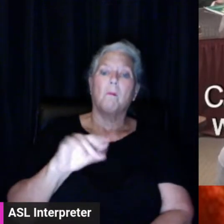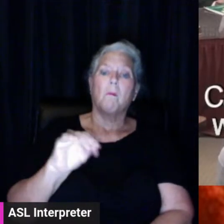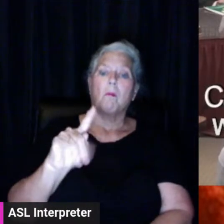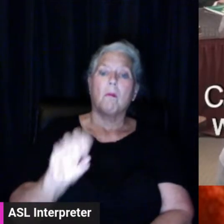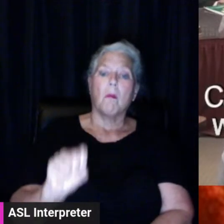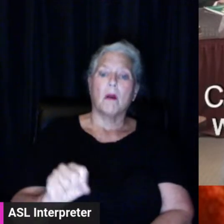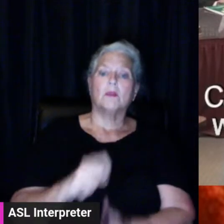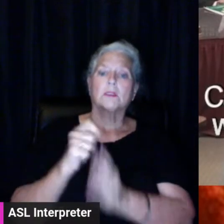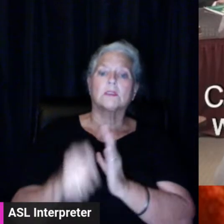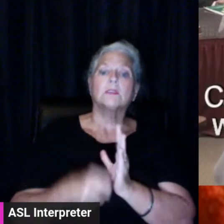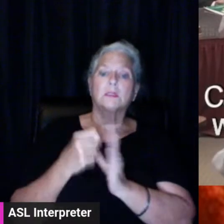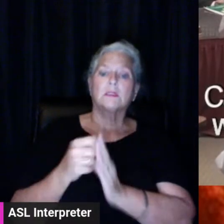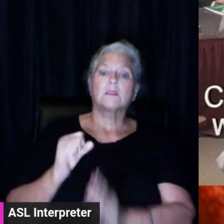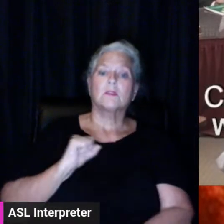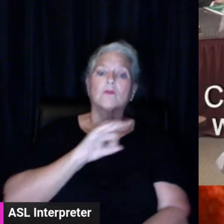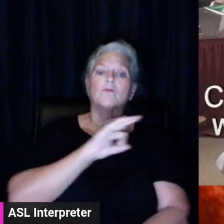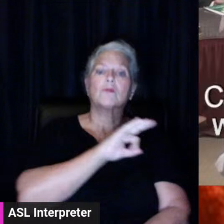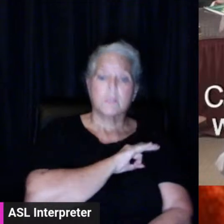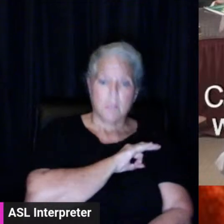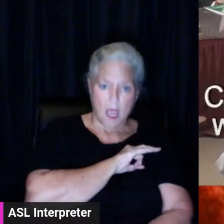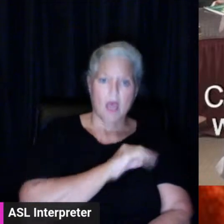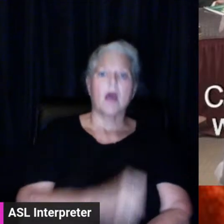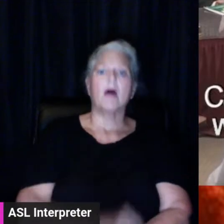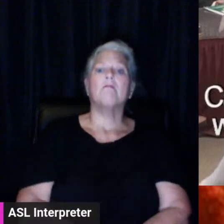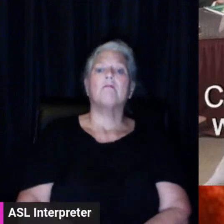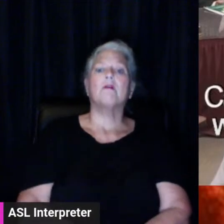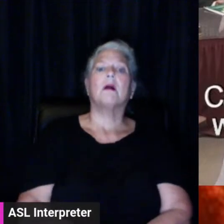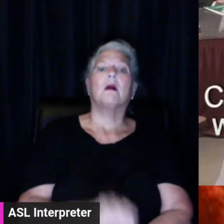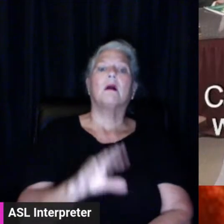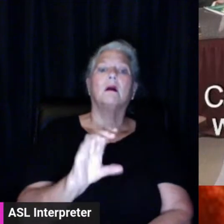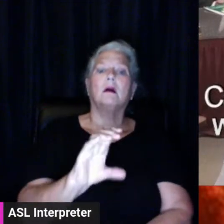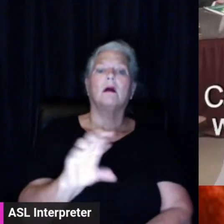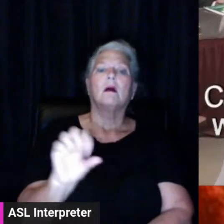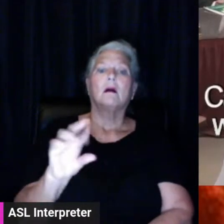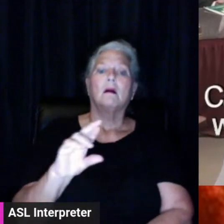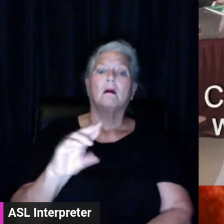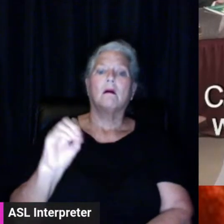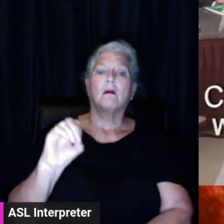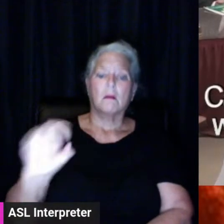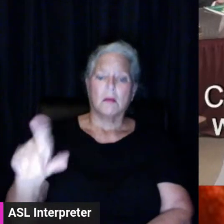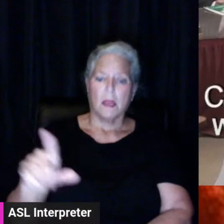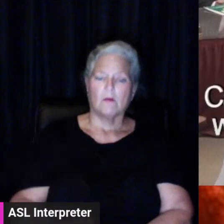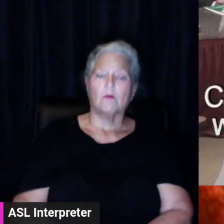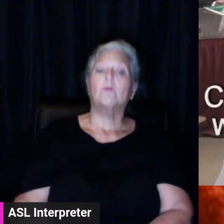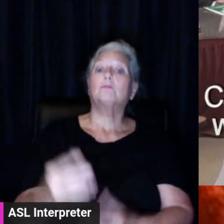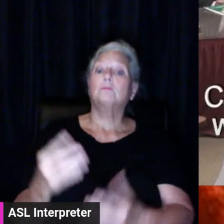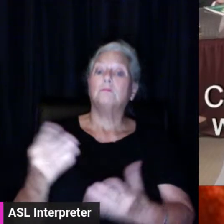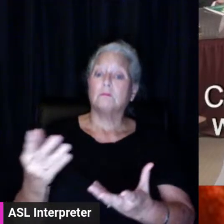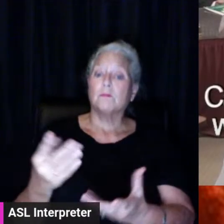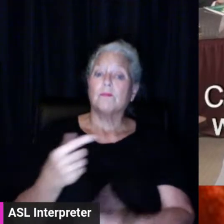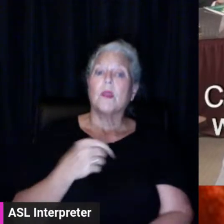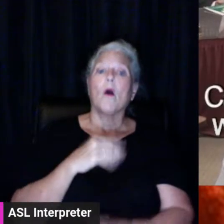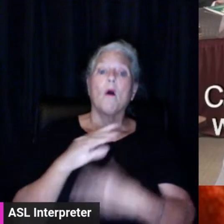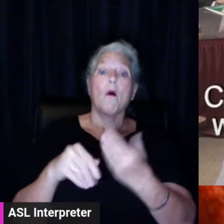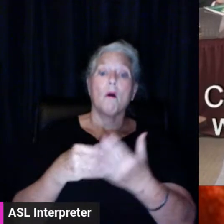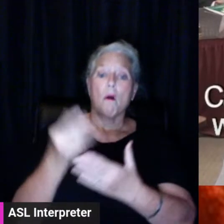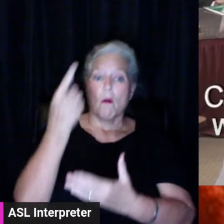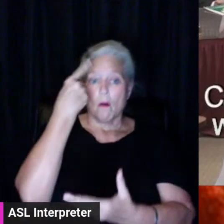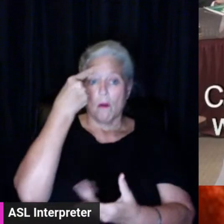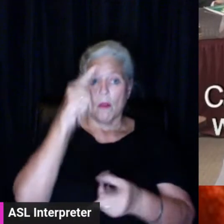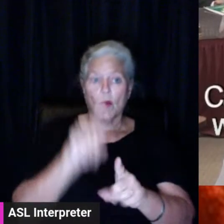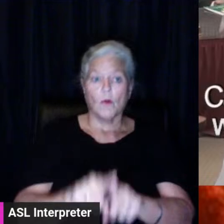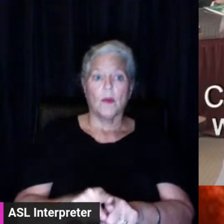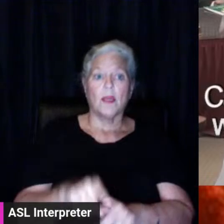Second. Motion has been made and seconded. Any further discussion? Hearing none, all those in favor say aye. Aye. Aye.